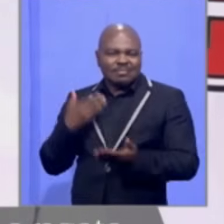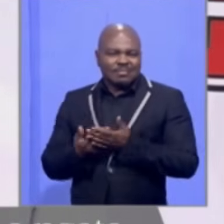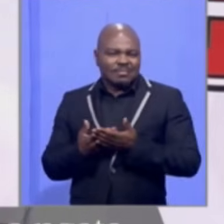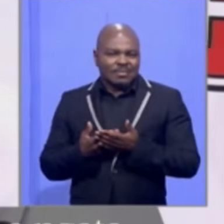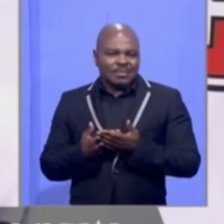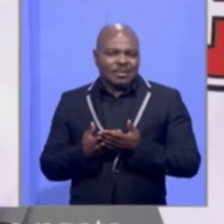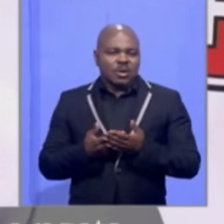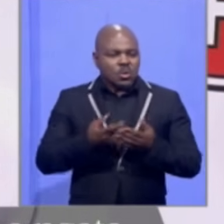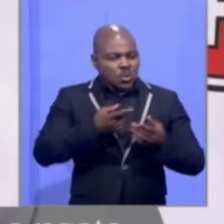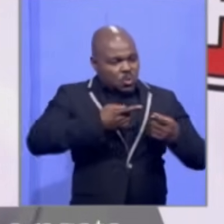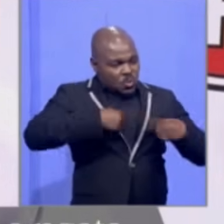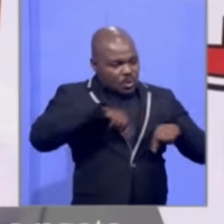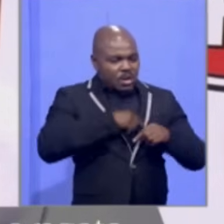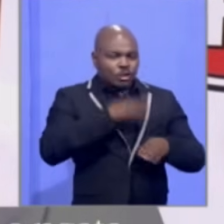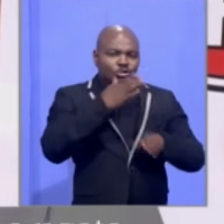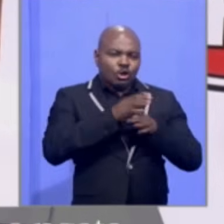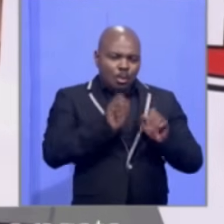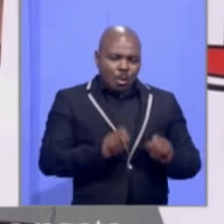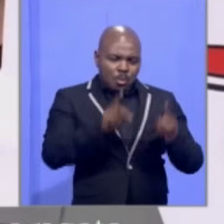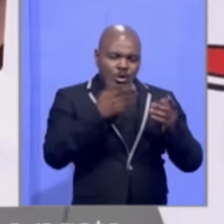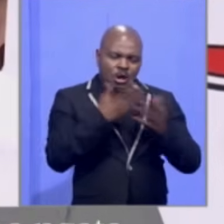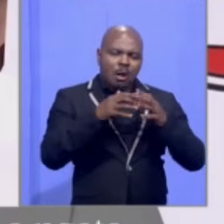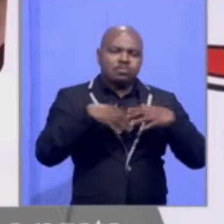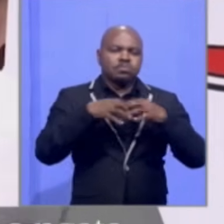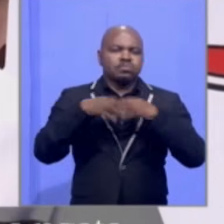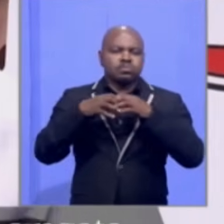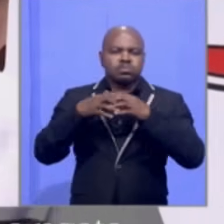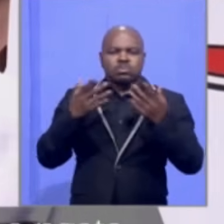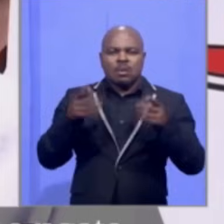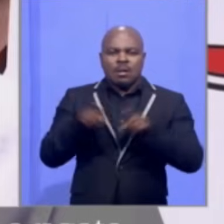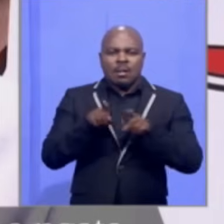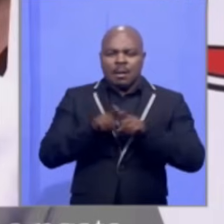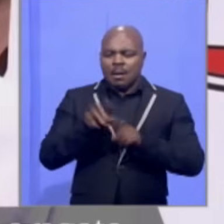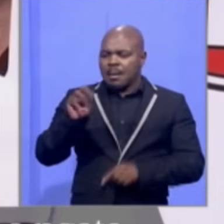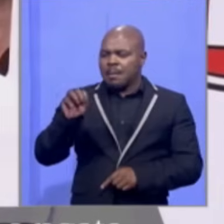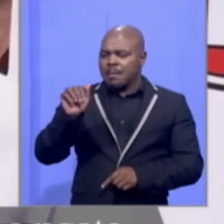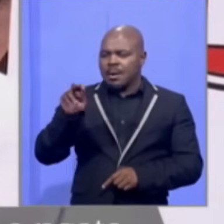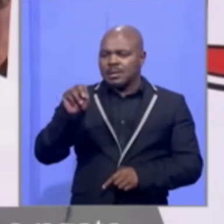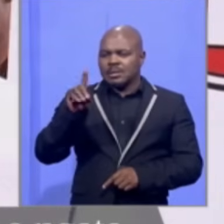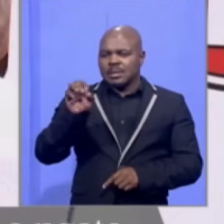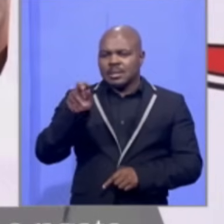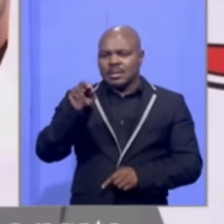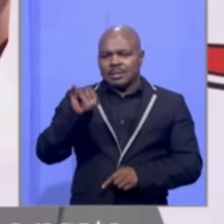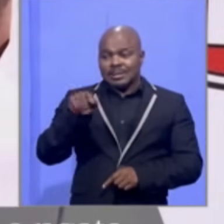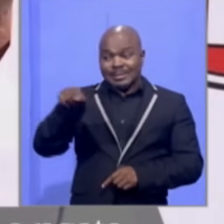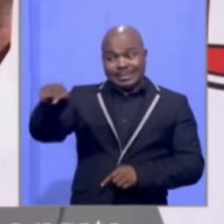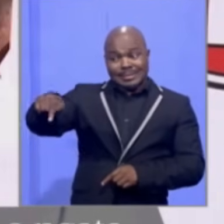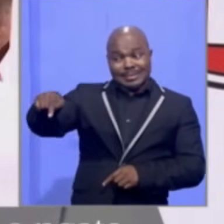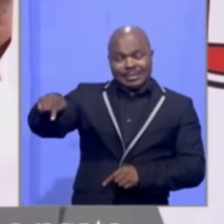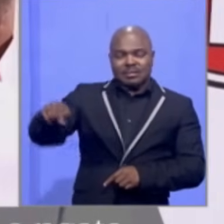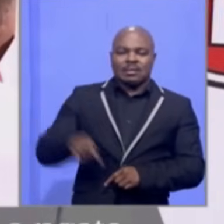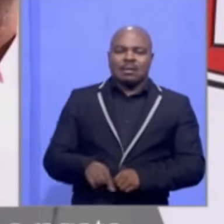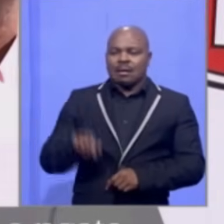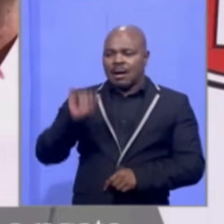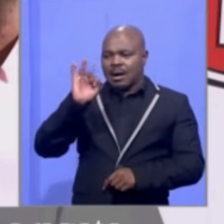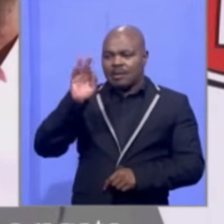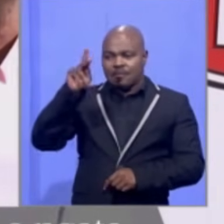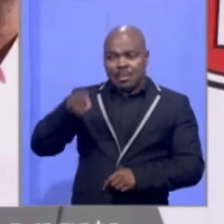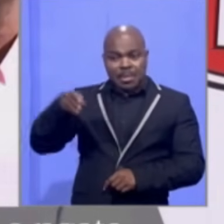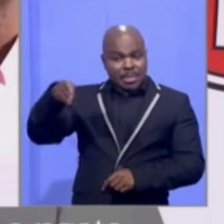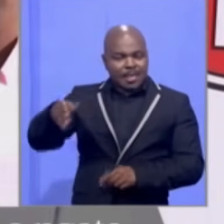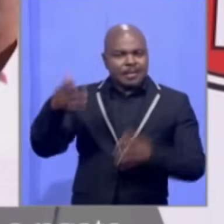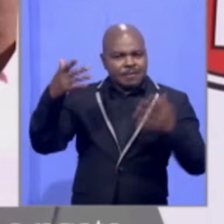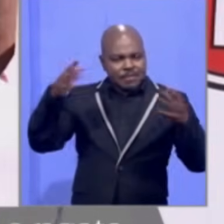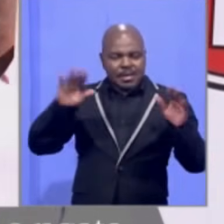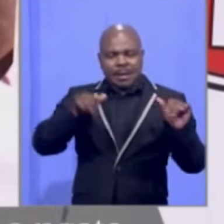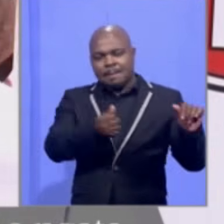to create job opportunities close by at Mandeni. It is IFP that brought the